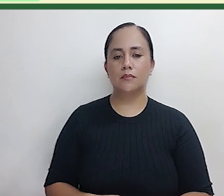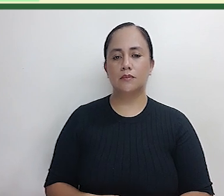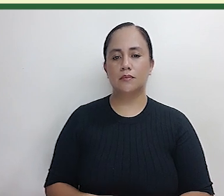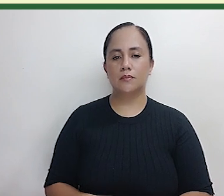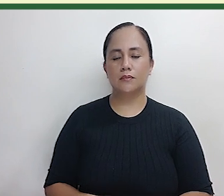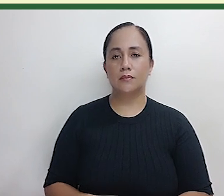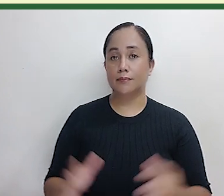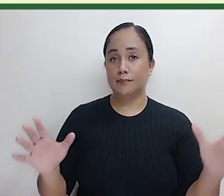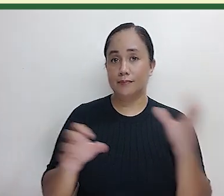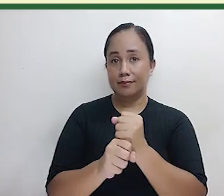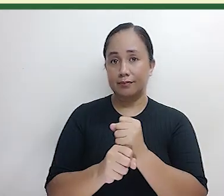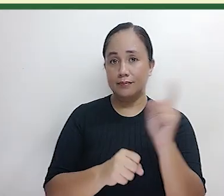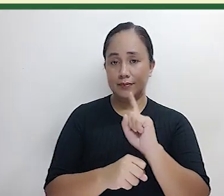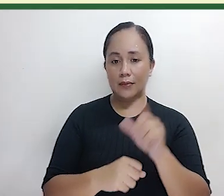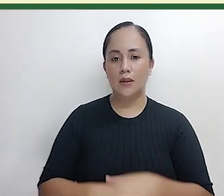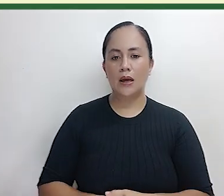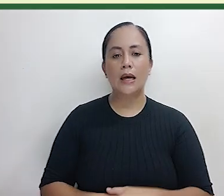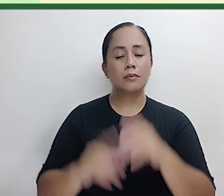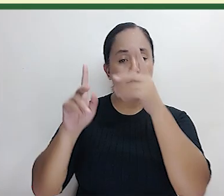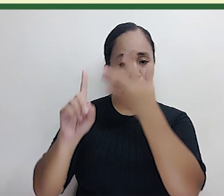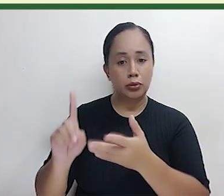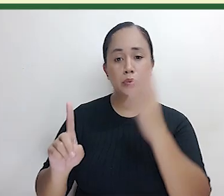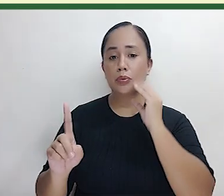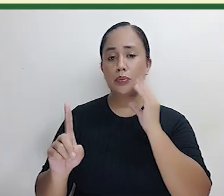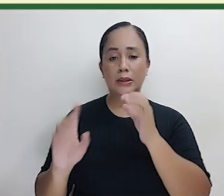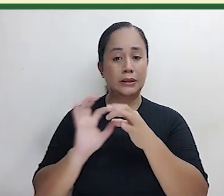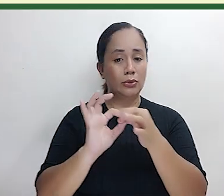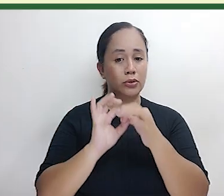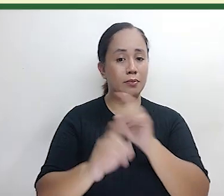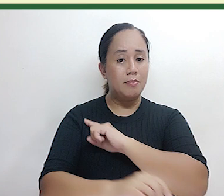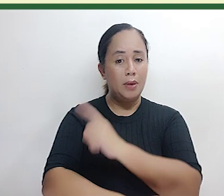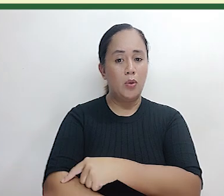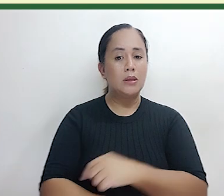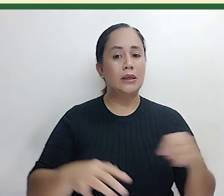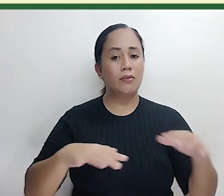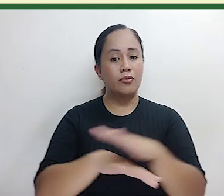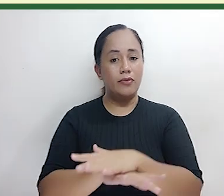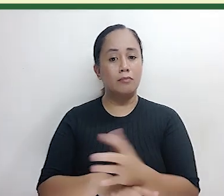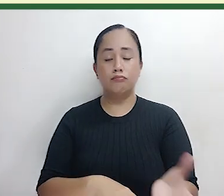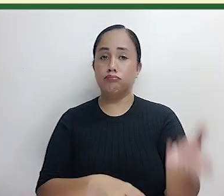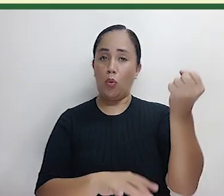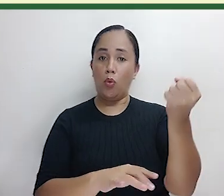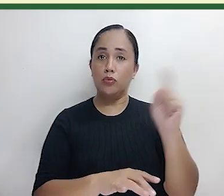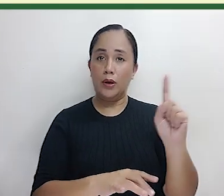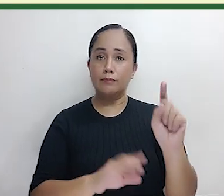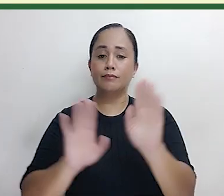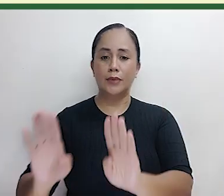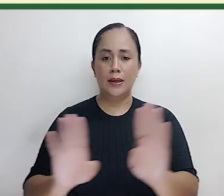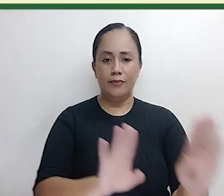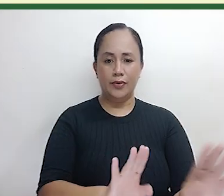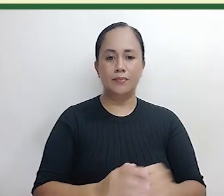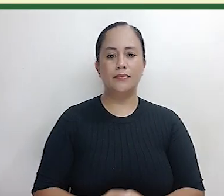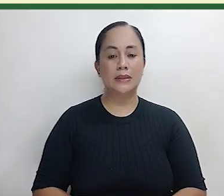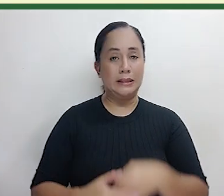constraints. To put simply, a person's experience and relationship to power is affected by